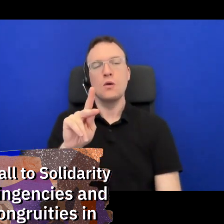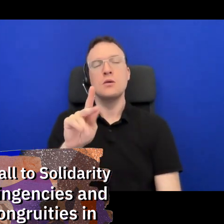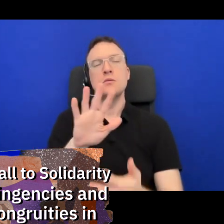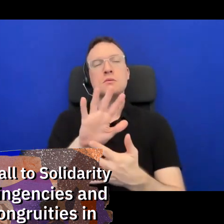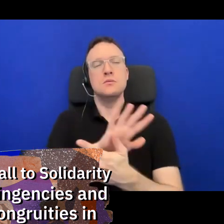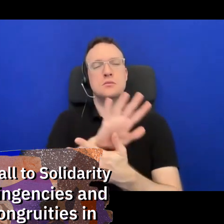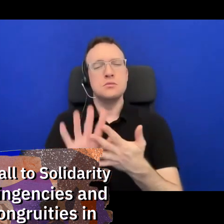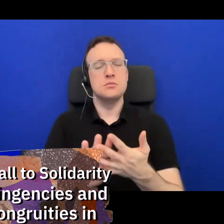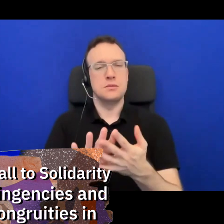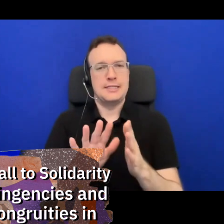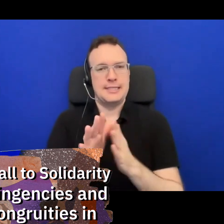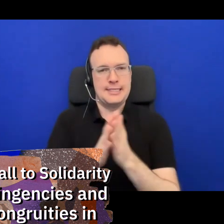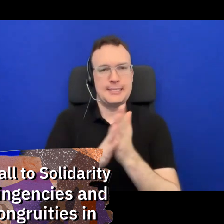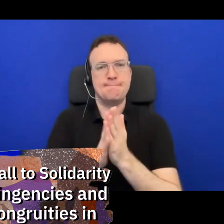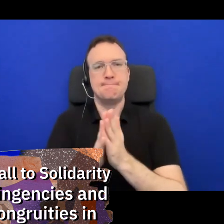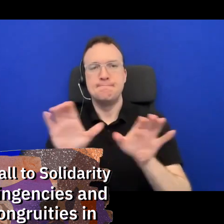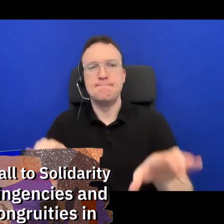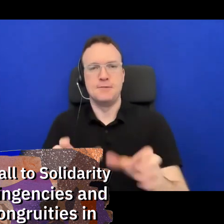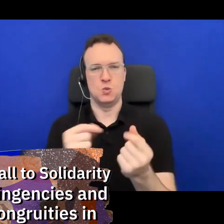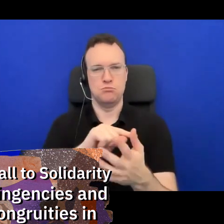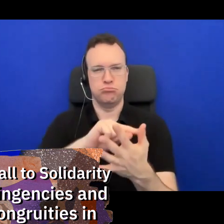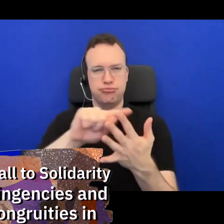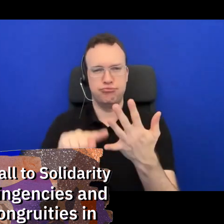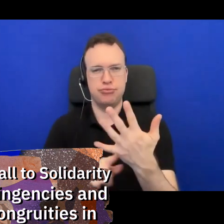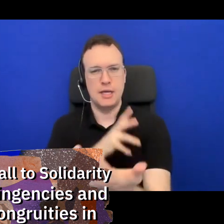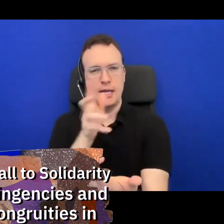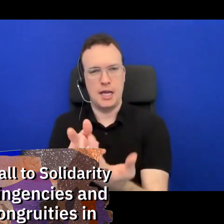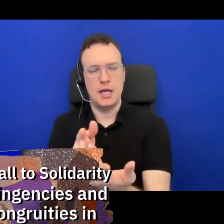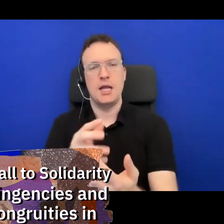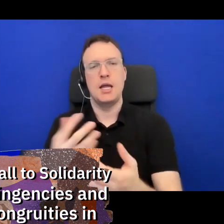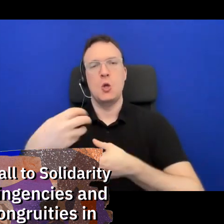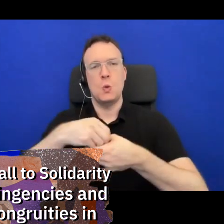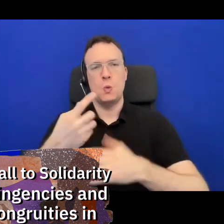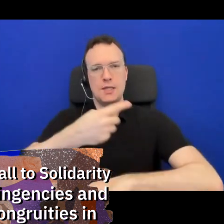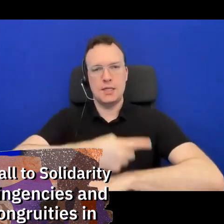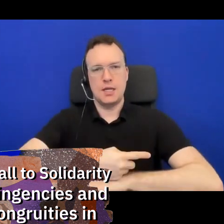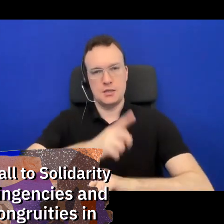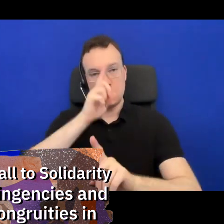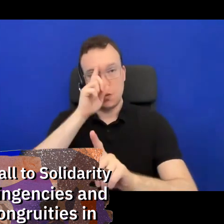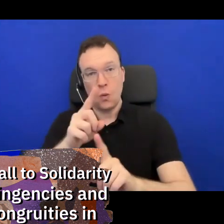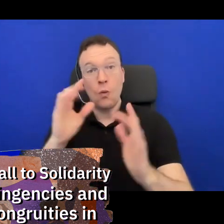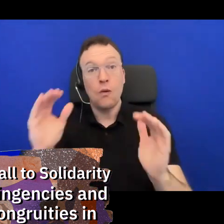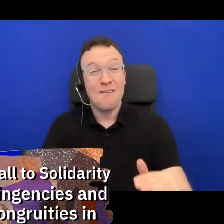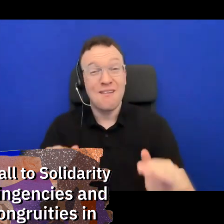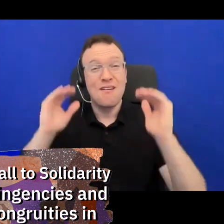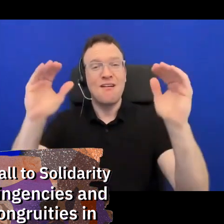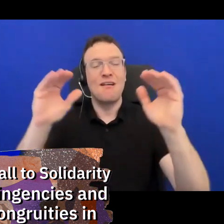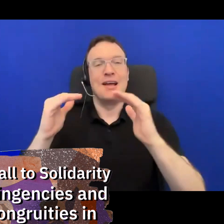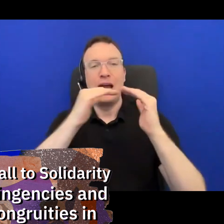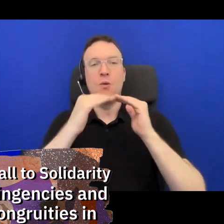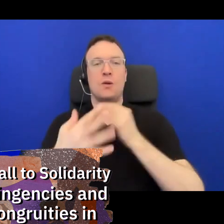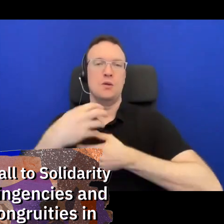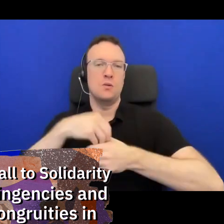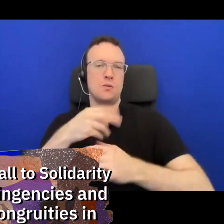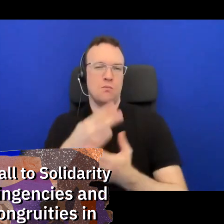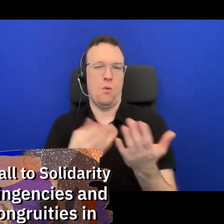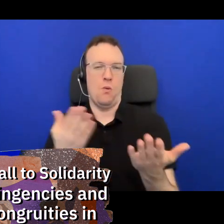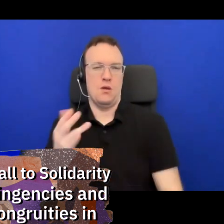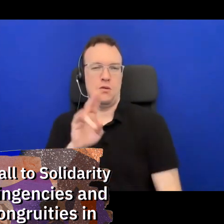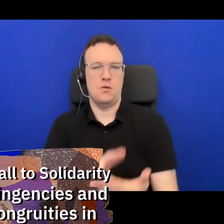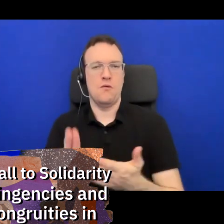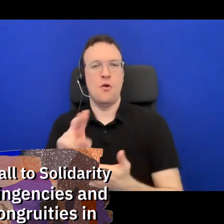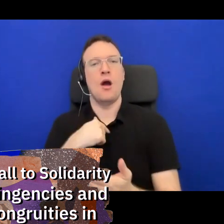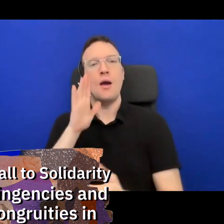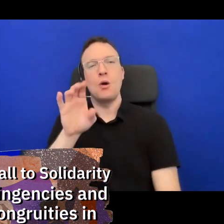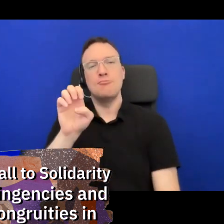Days that are intended to advance equity and inclusion at the university. I want to touch on a few of